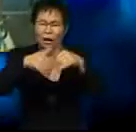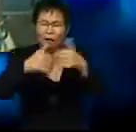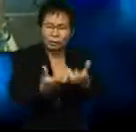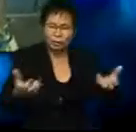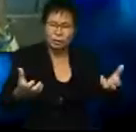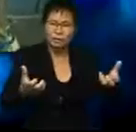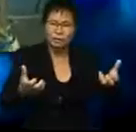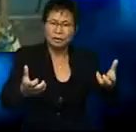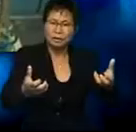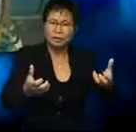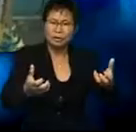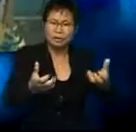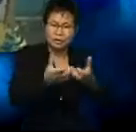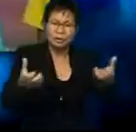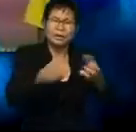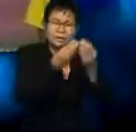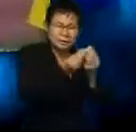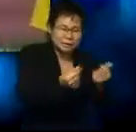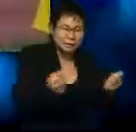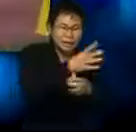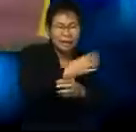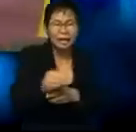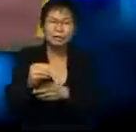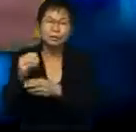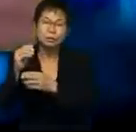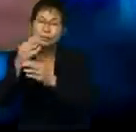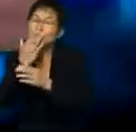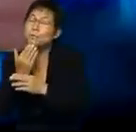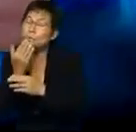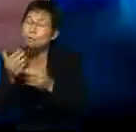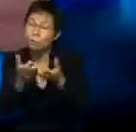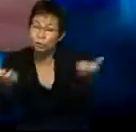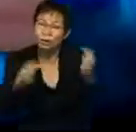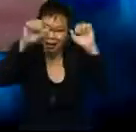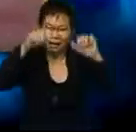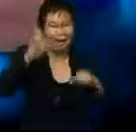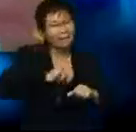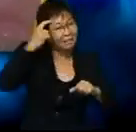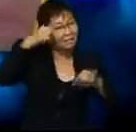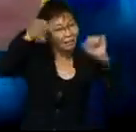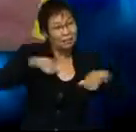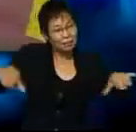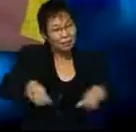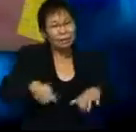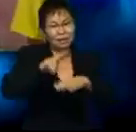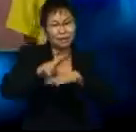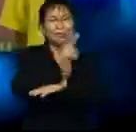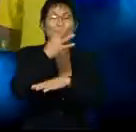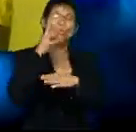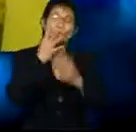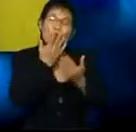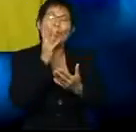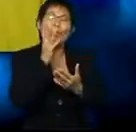separate the sand and the sugar? I think it can be done. We can use warm water